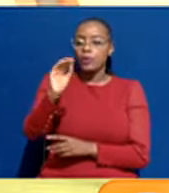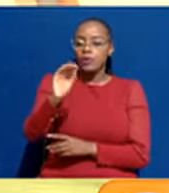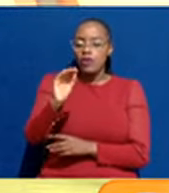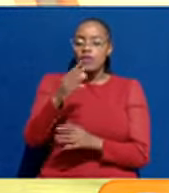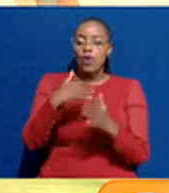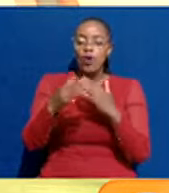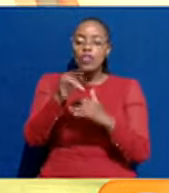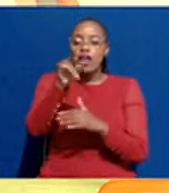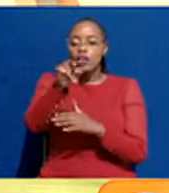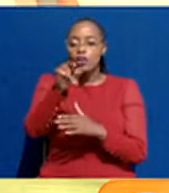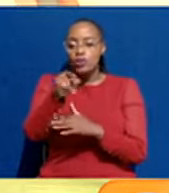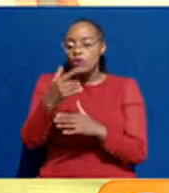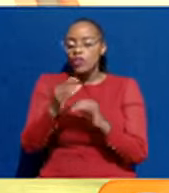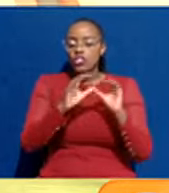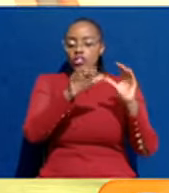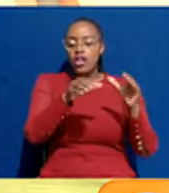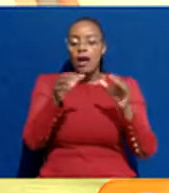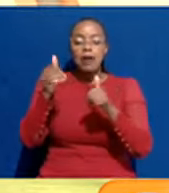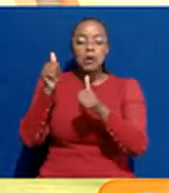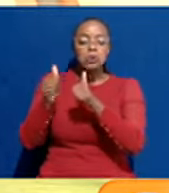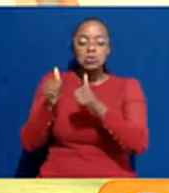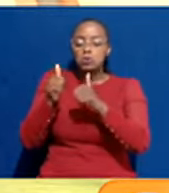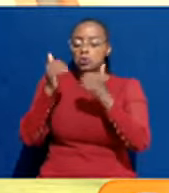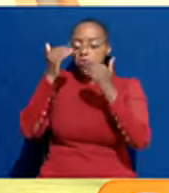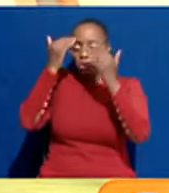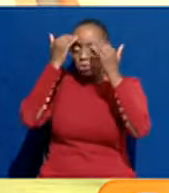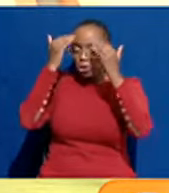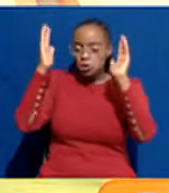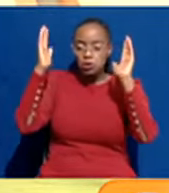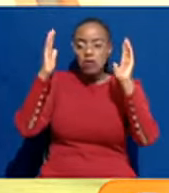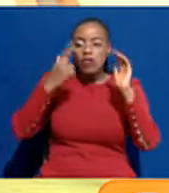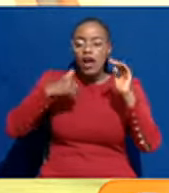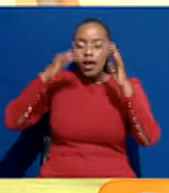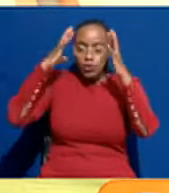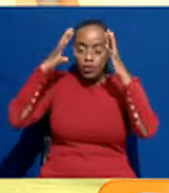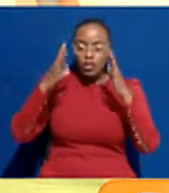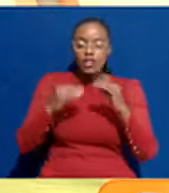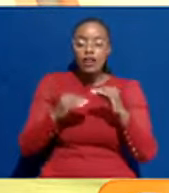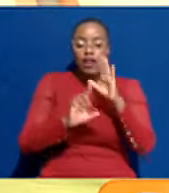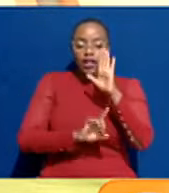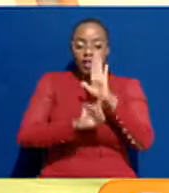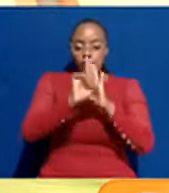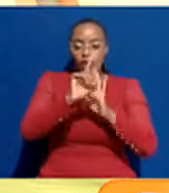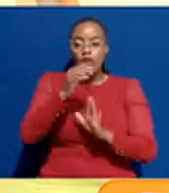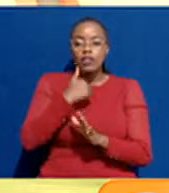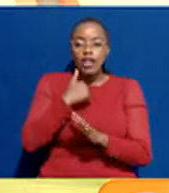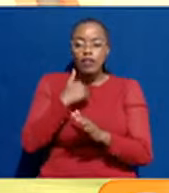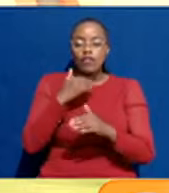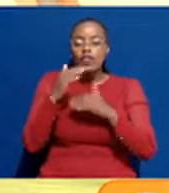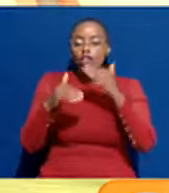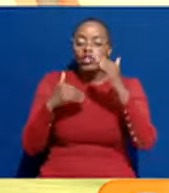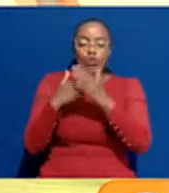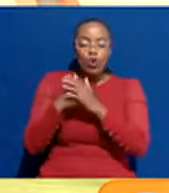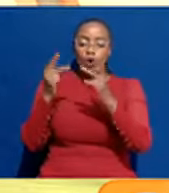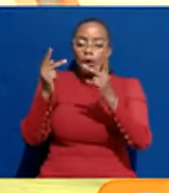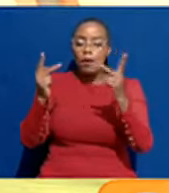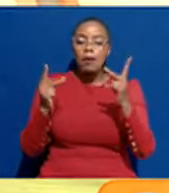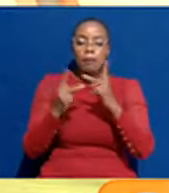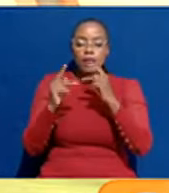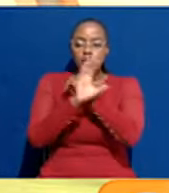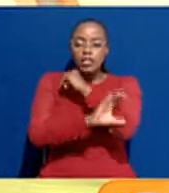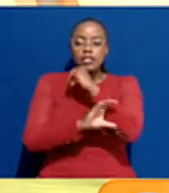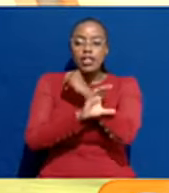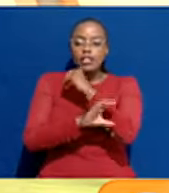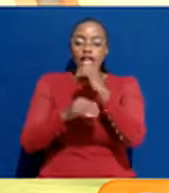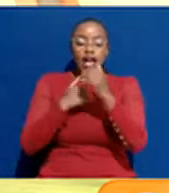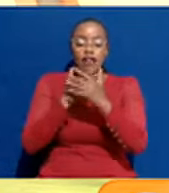Hata wewe huwa chama gani au wewe chama gani, tumeamua tunapeleka maendeleo katika pembe zote za Kenya.